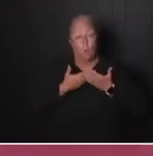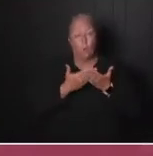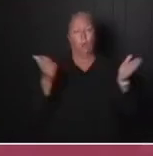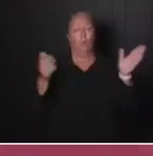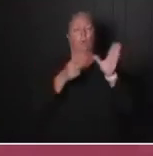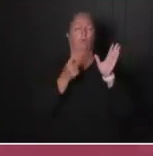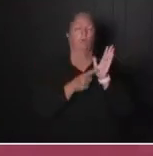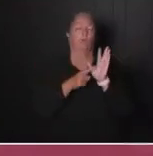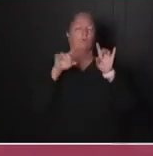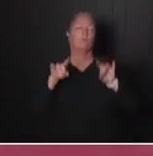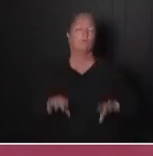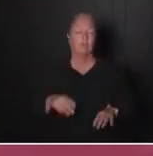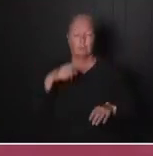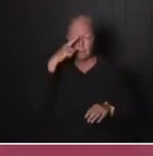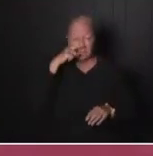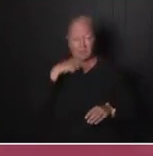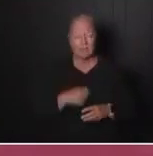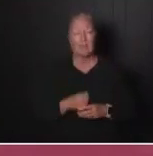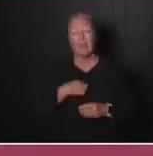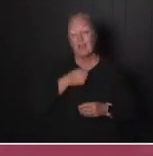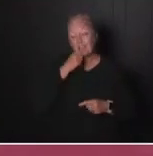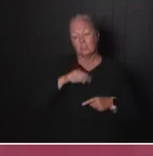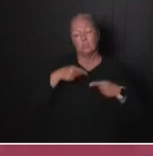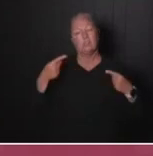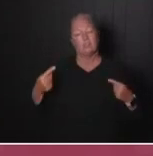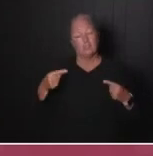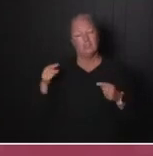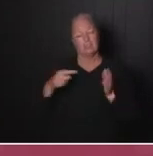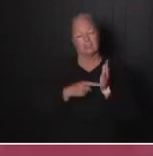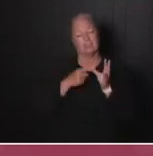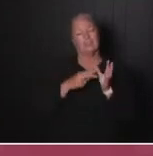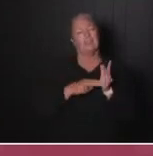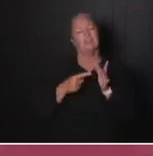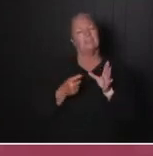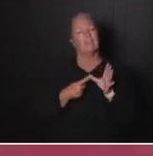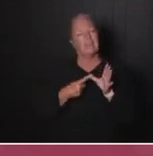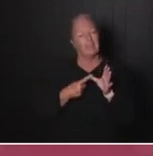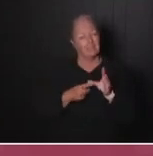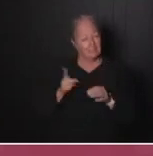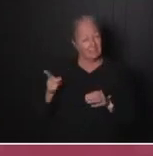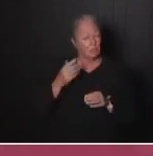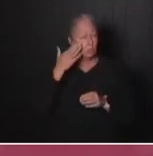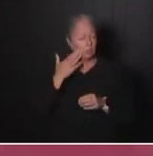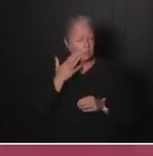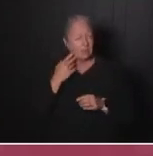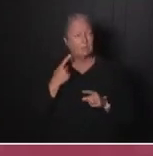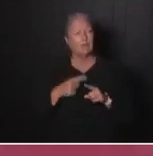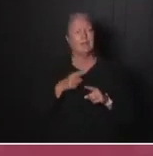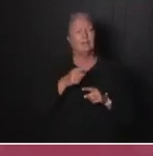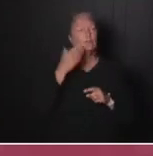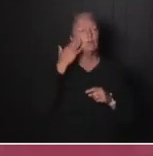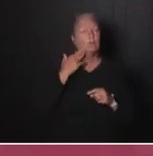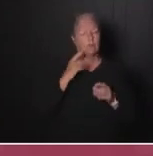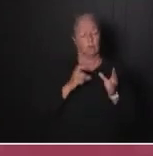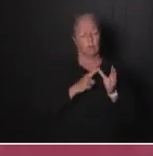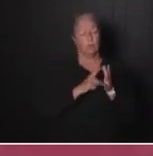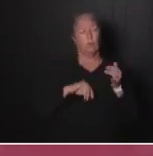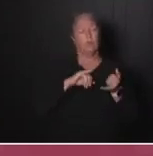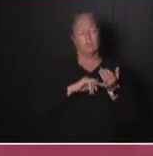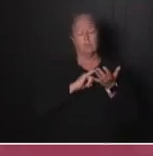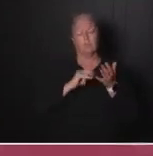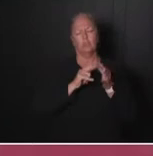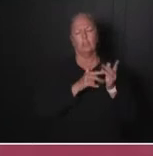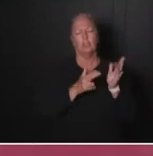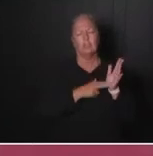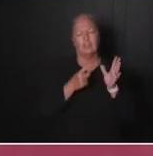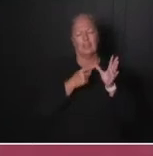Australian. I have asked the Shadow Minister for Women, Tanya Plibersek, and the leaders of our Status of Women Caucus Committee, Sharon